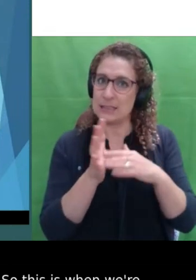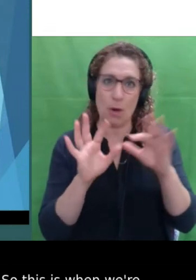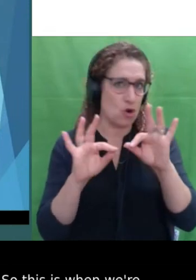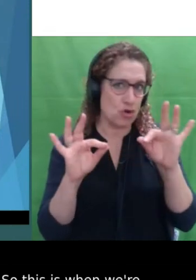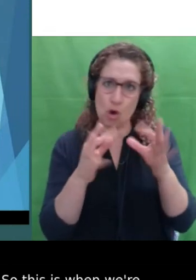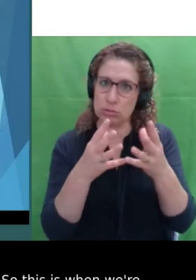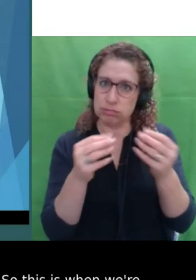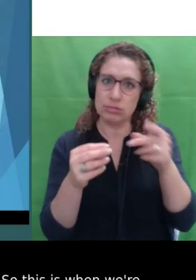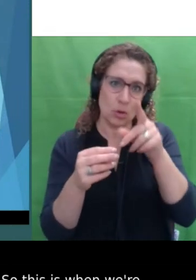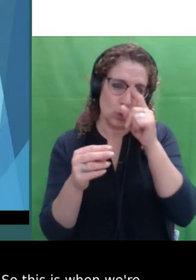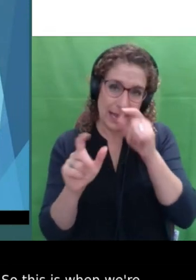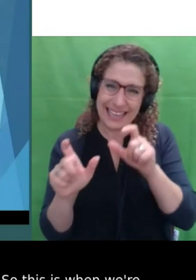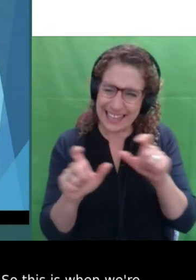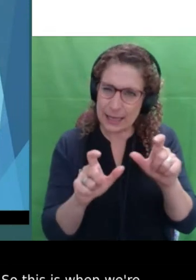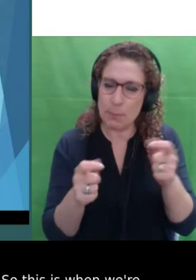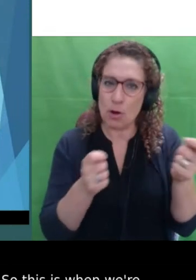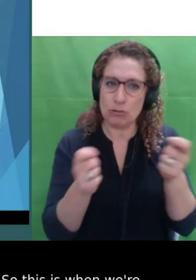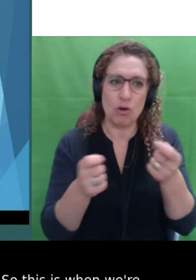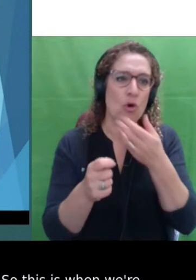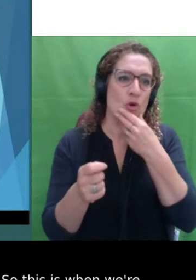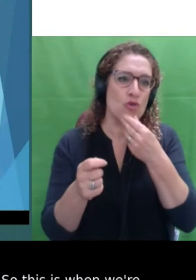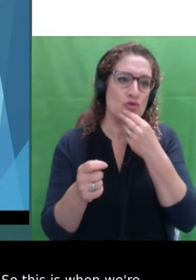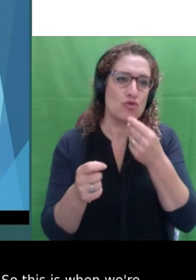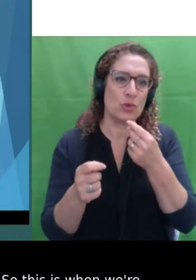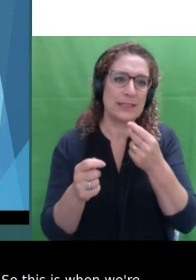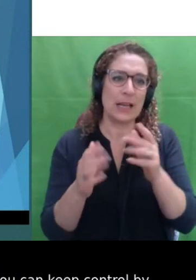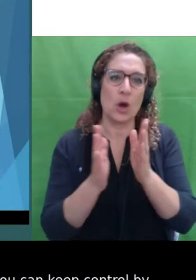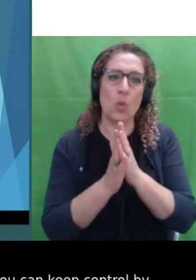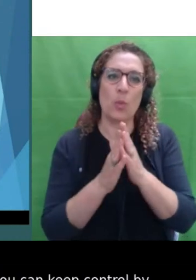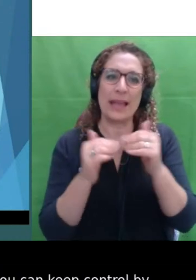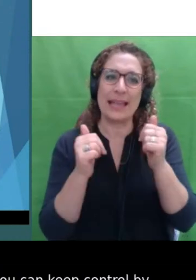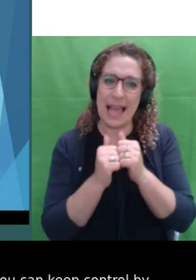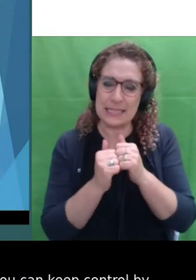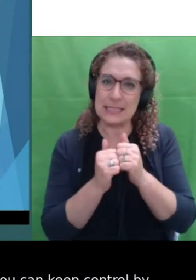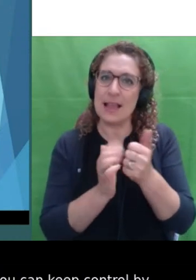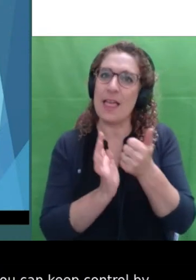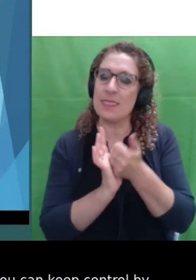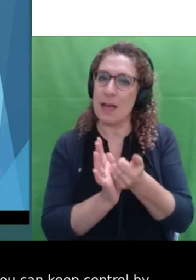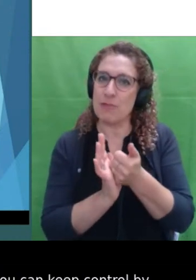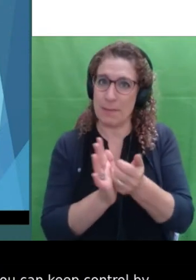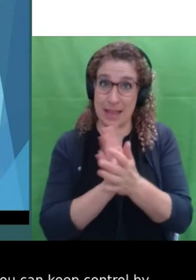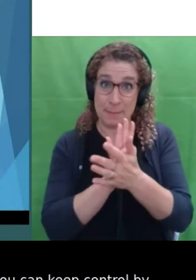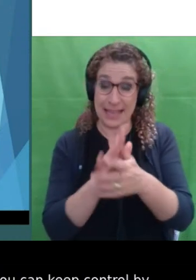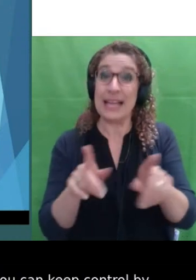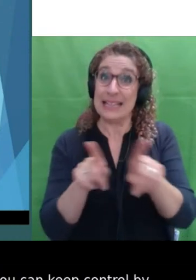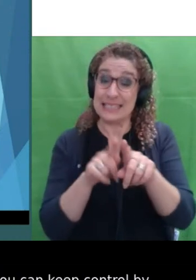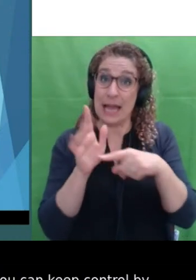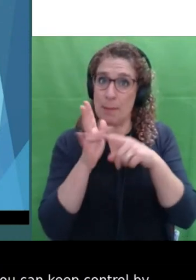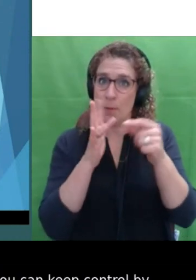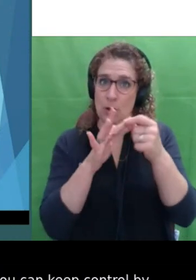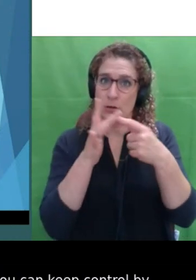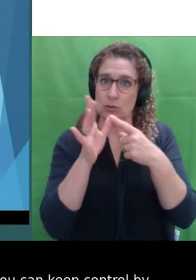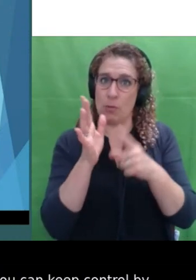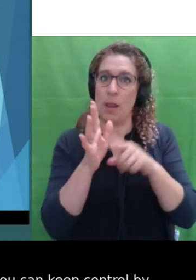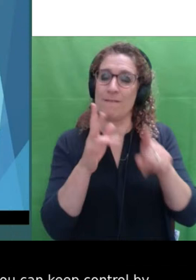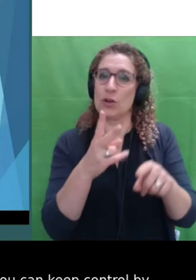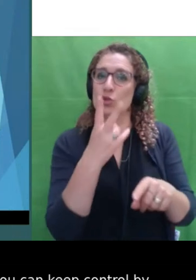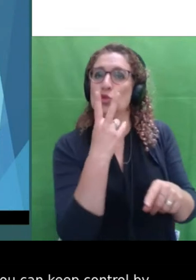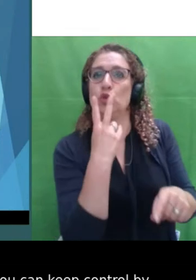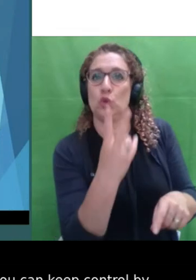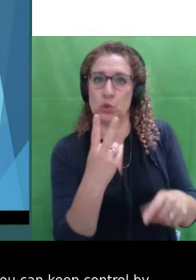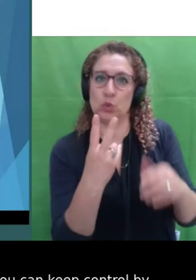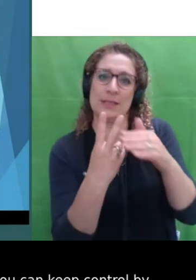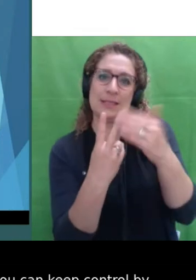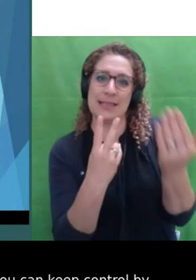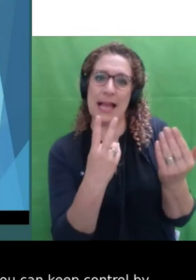control by using something we called weekend therapy where you use the same topical steroid for two conceptual days one